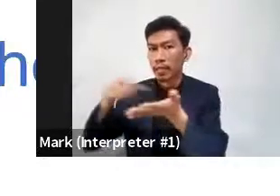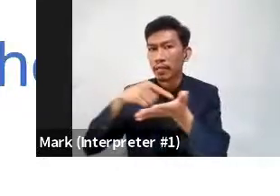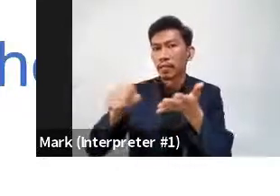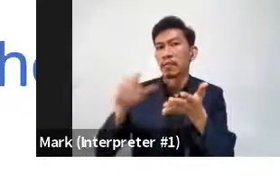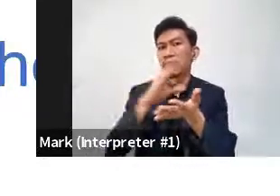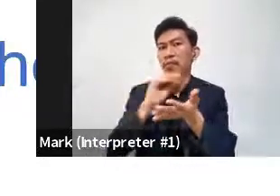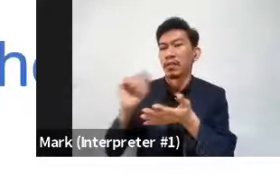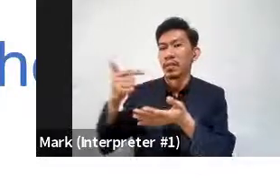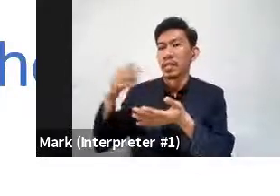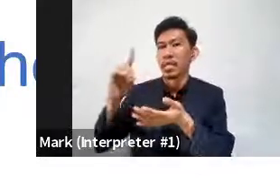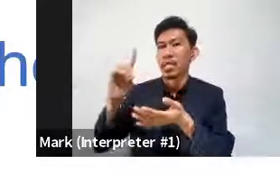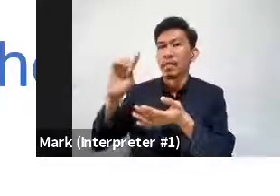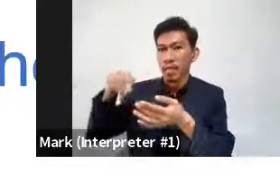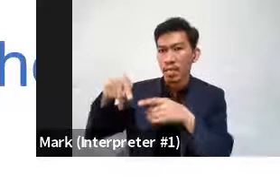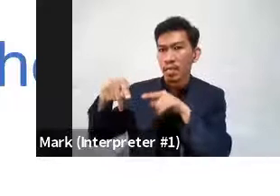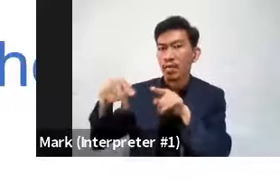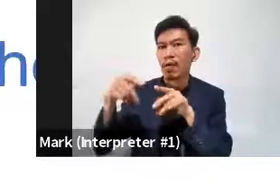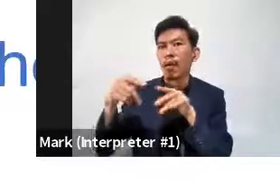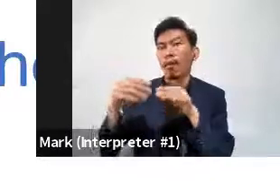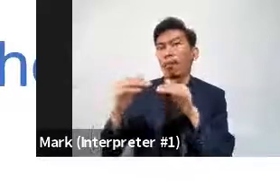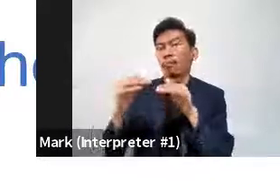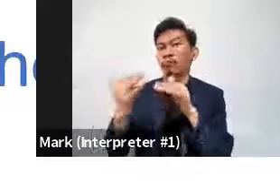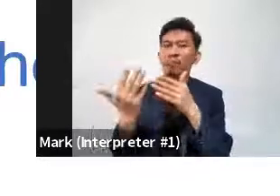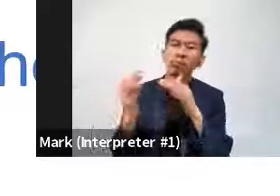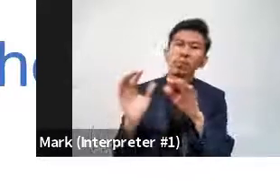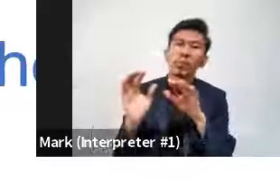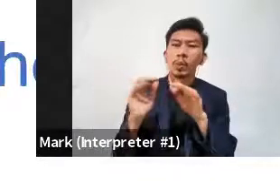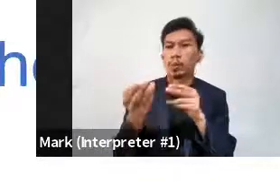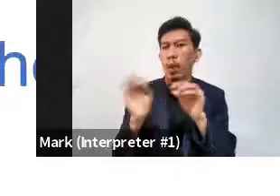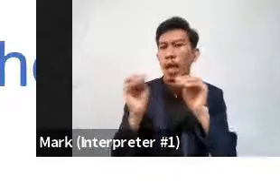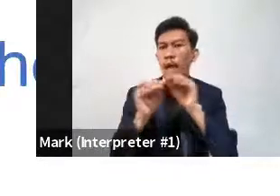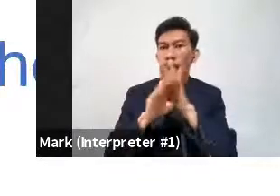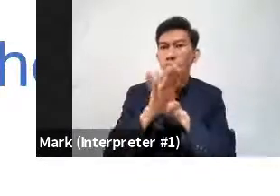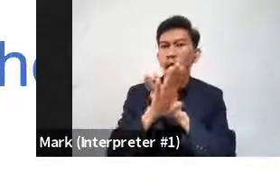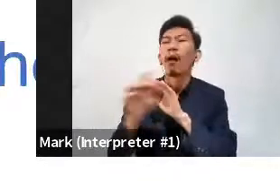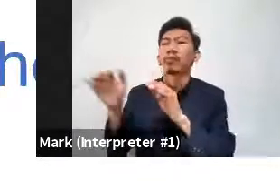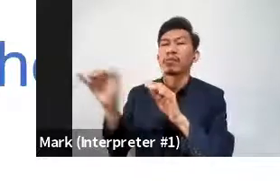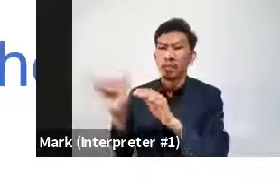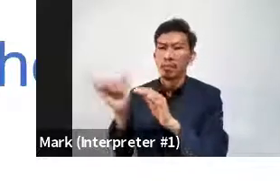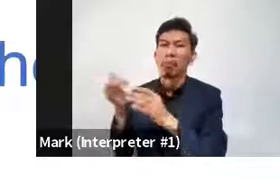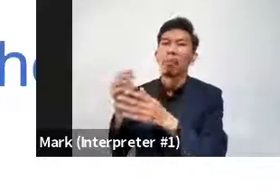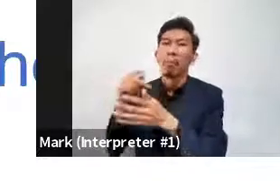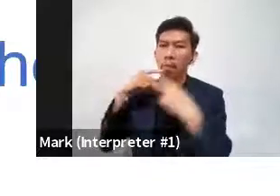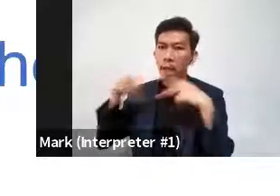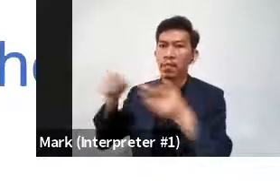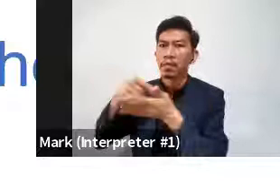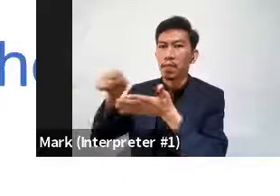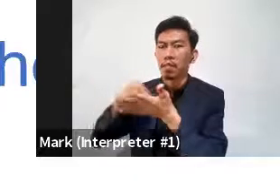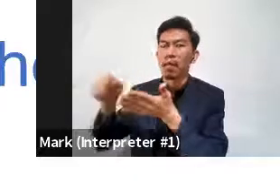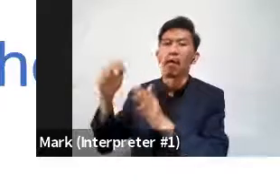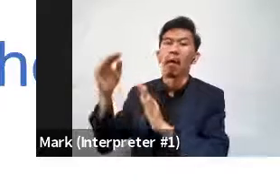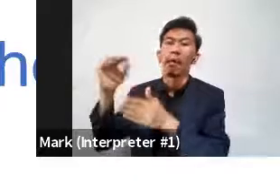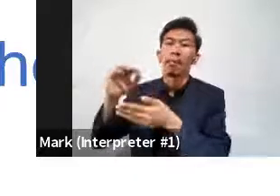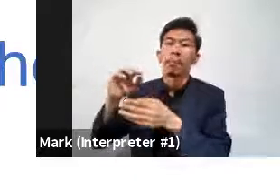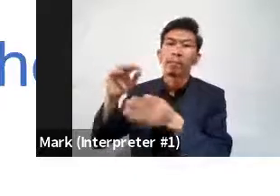stagnant, your public spending for health will also decrease. So my point here is that the only way that we can